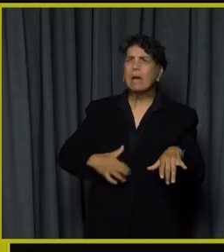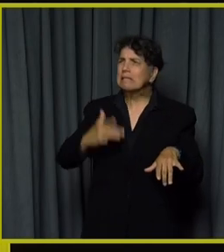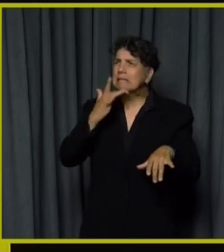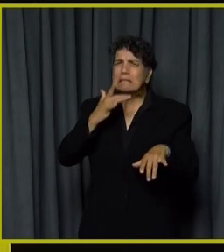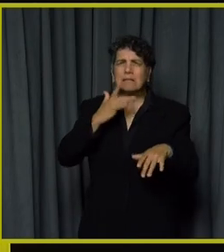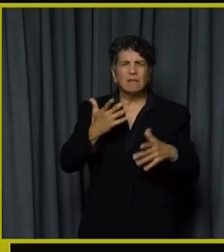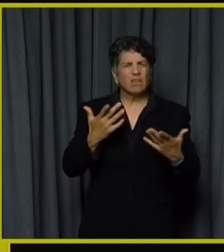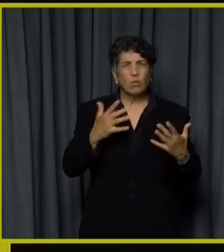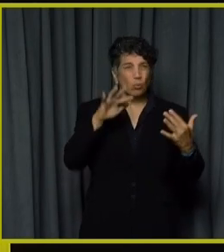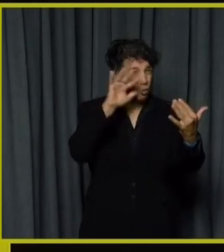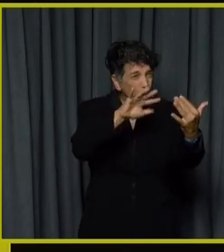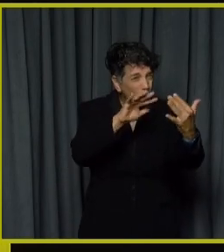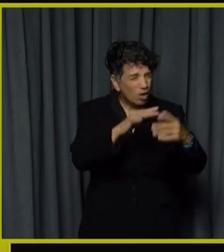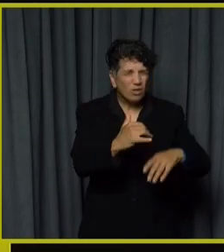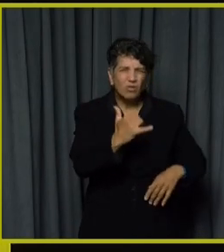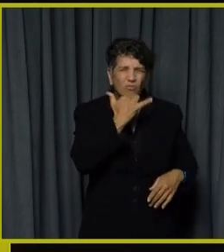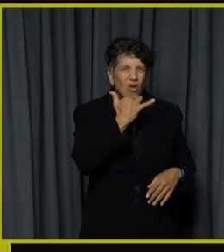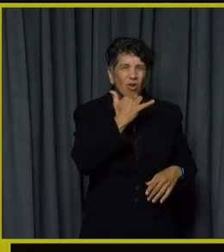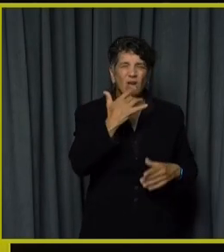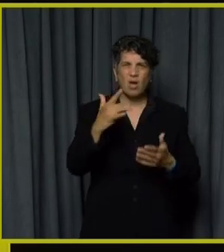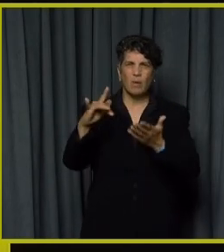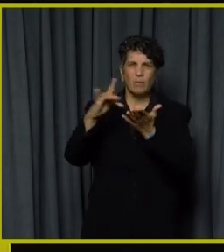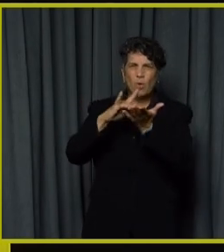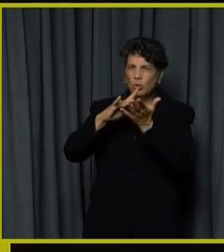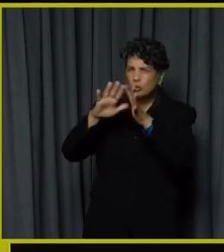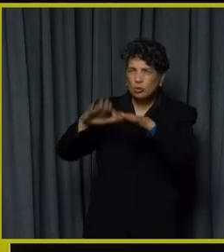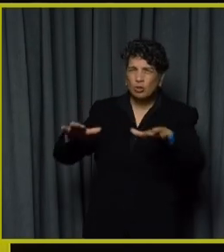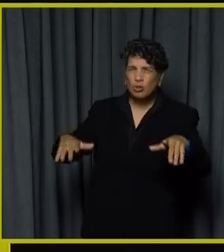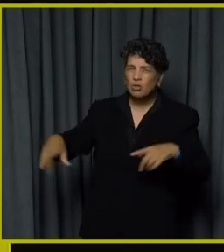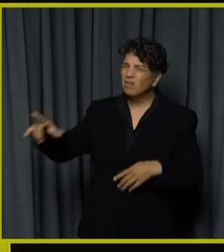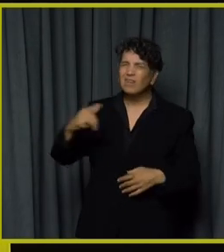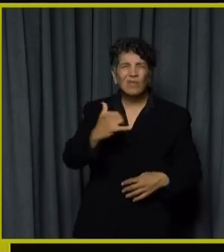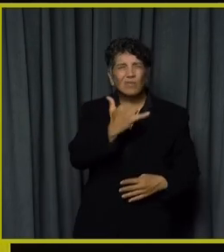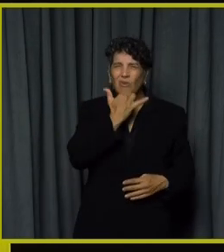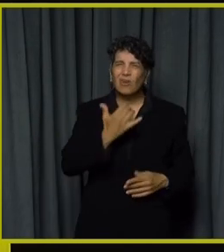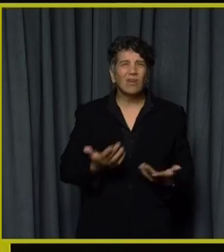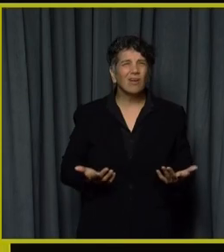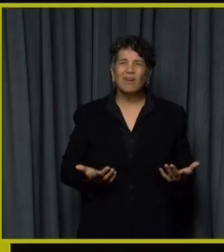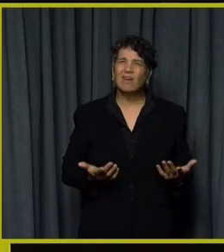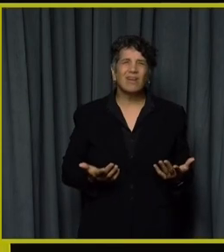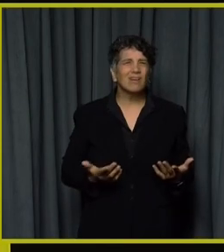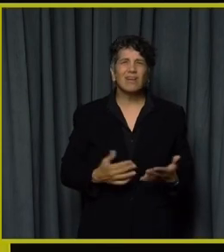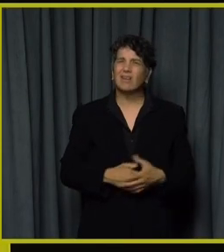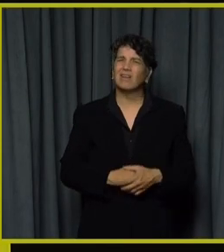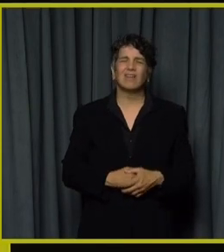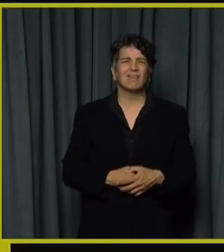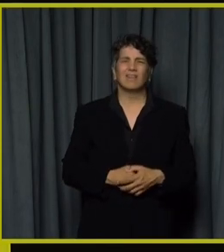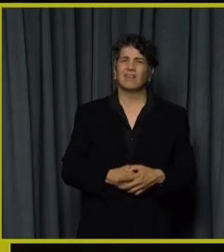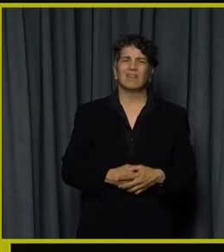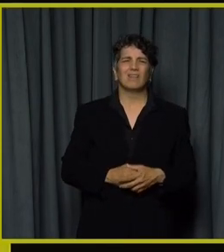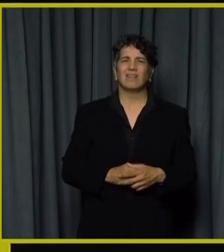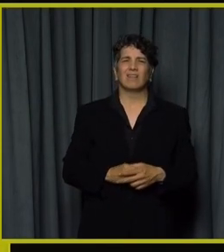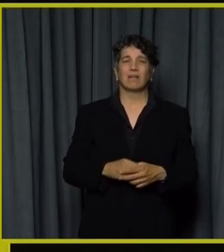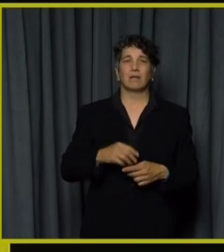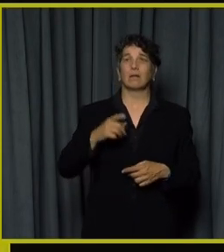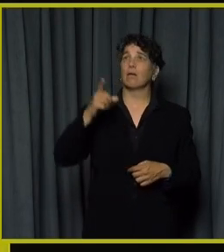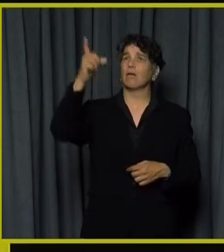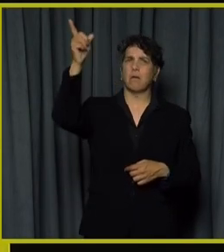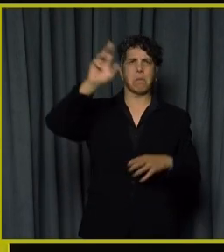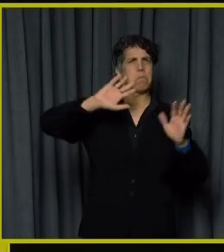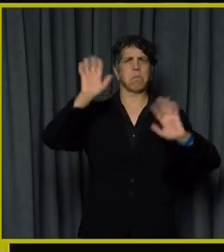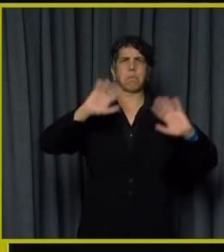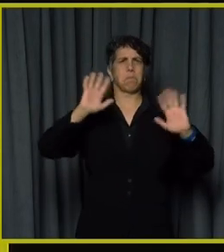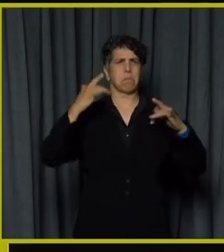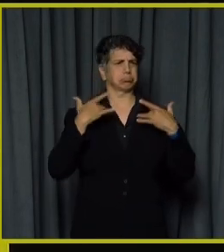with lead. It is wrong for the powerful to deny responsibility for these injustices. What